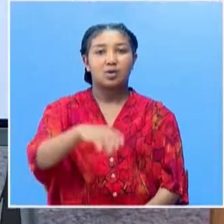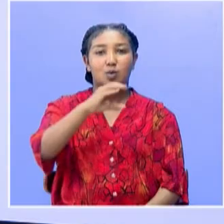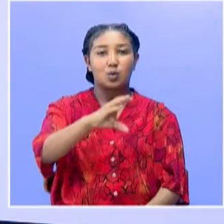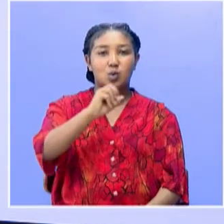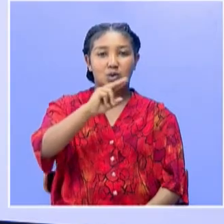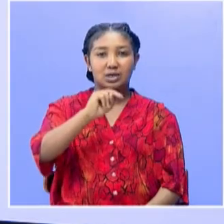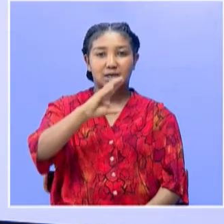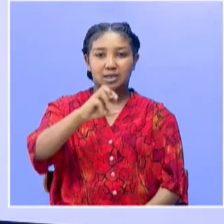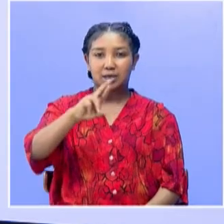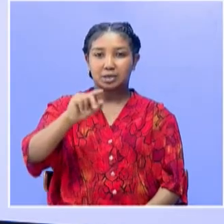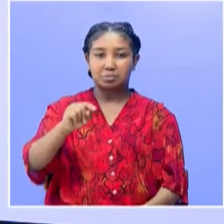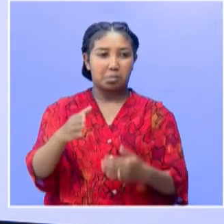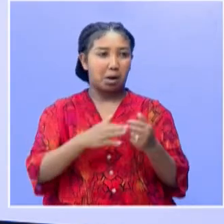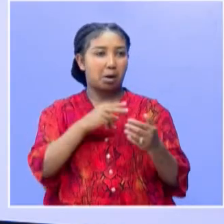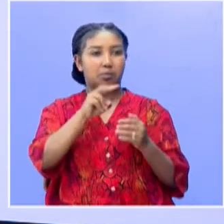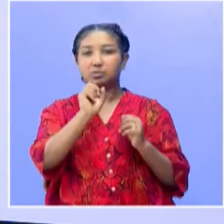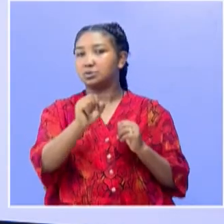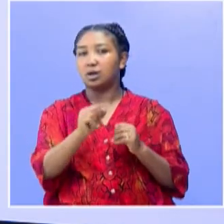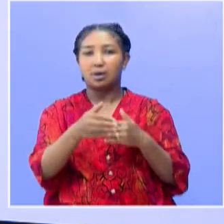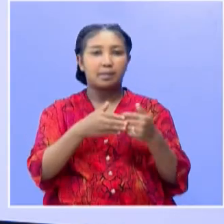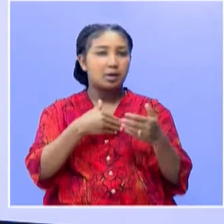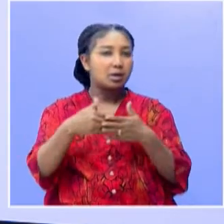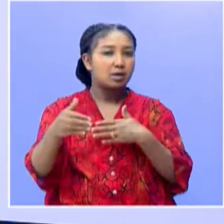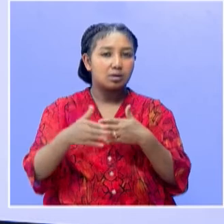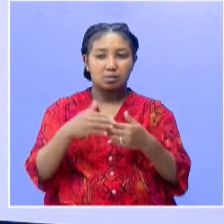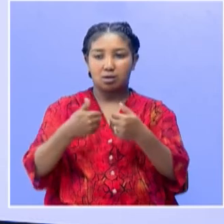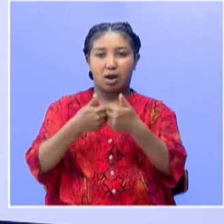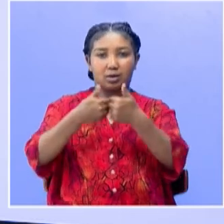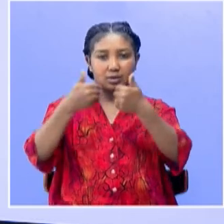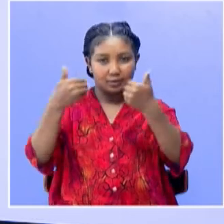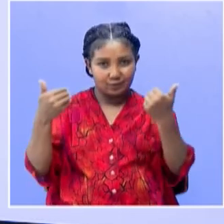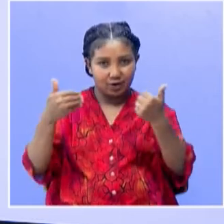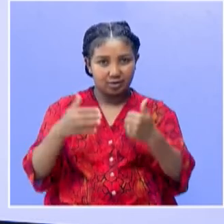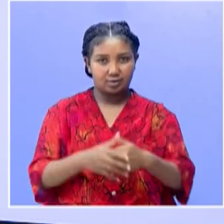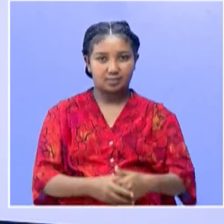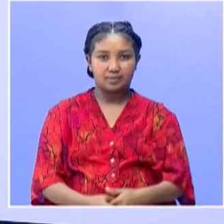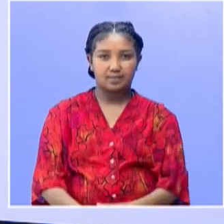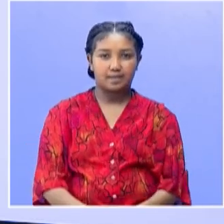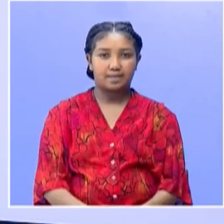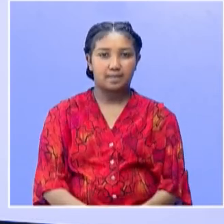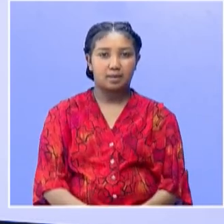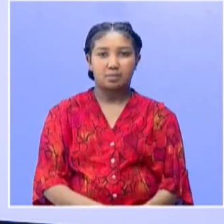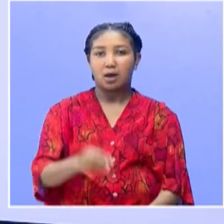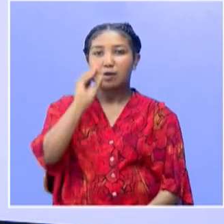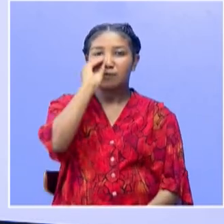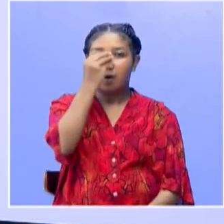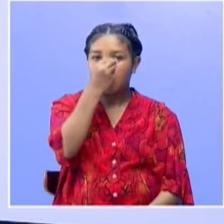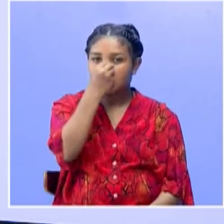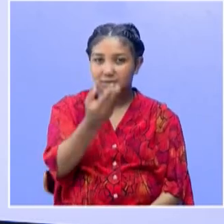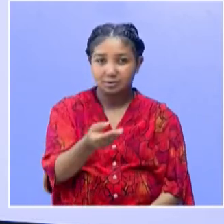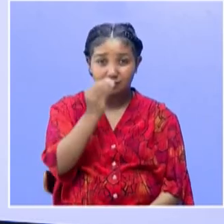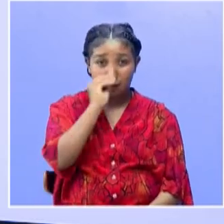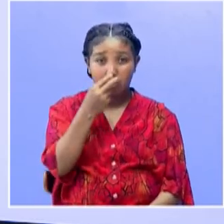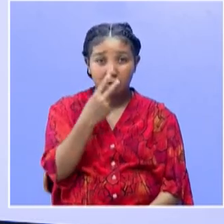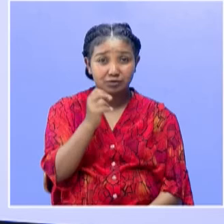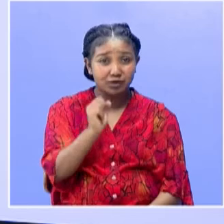Concrete, easily seen, easily identified, right? Flower. Can